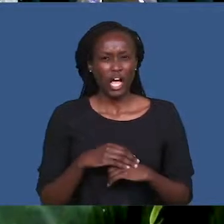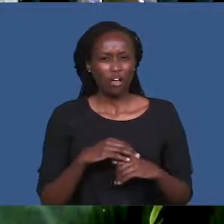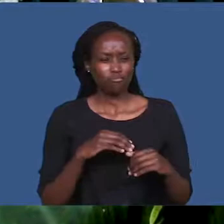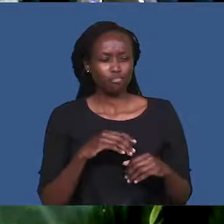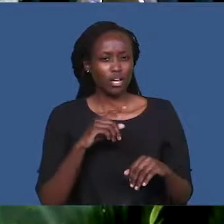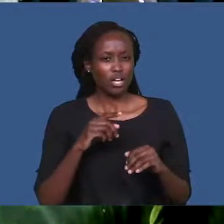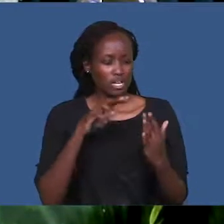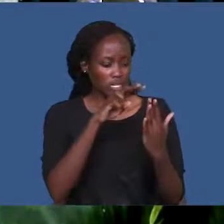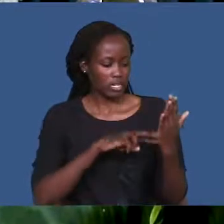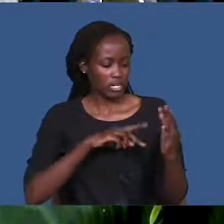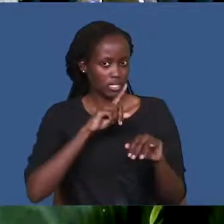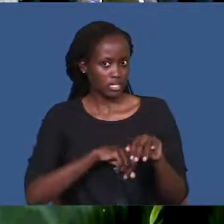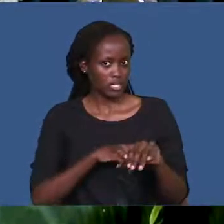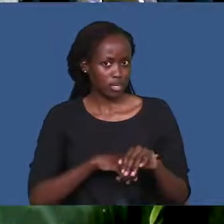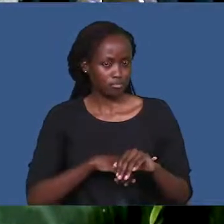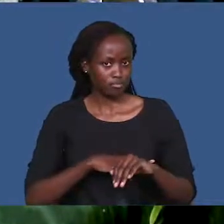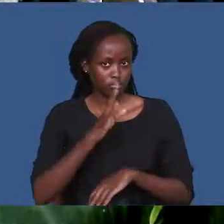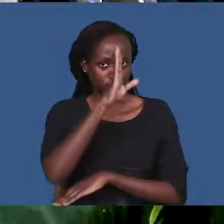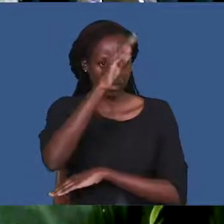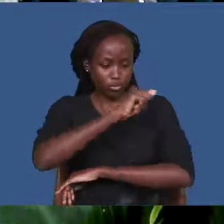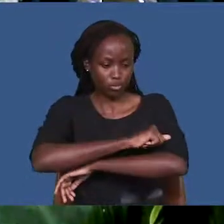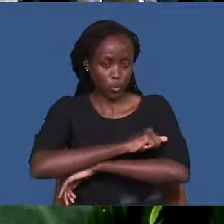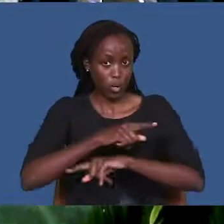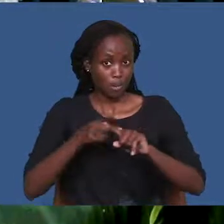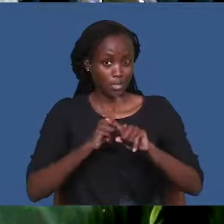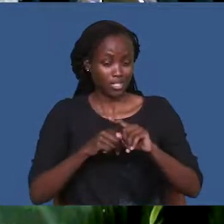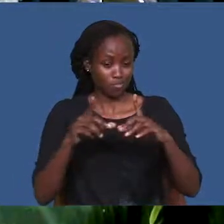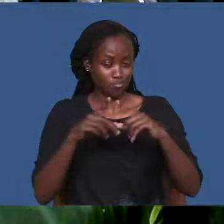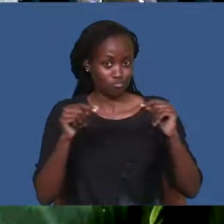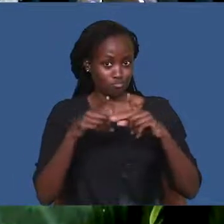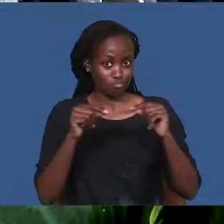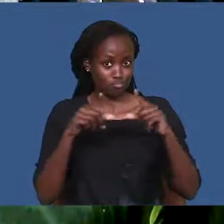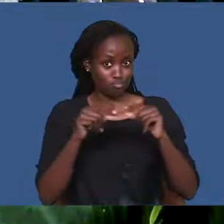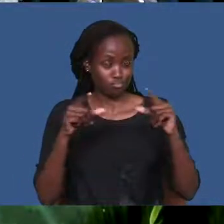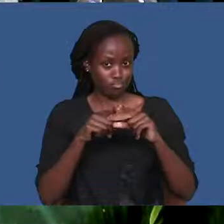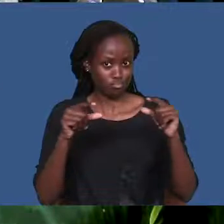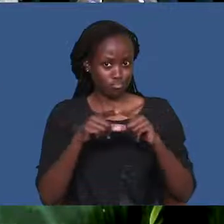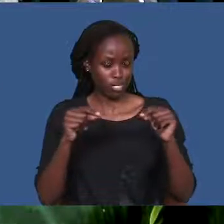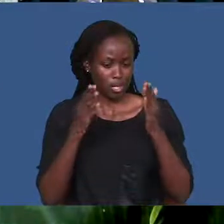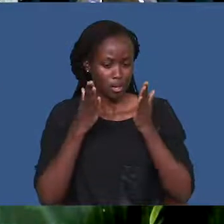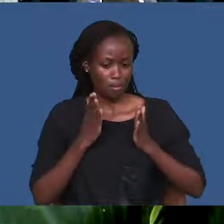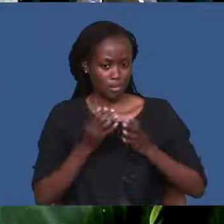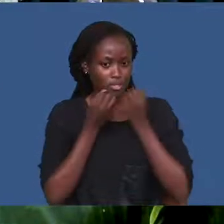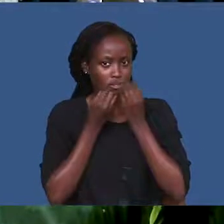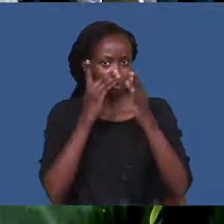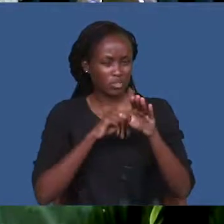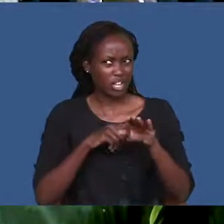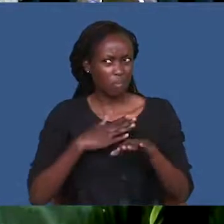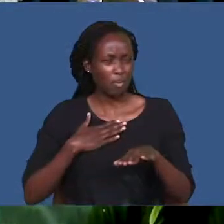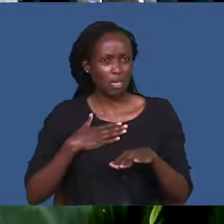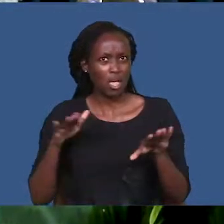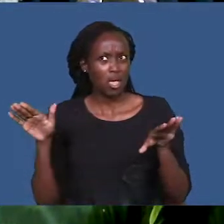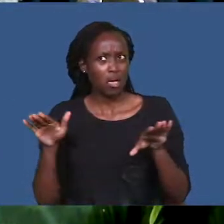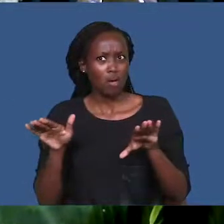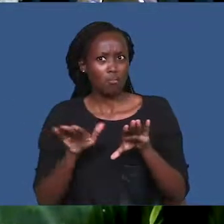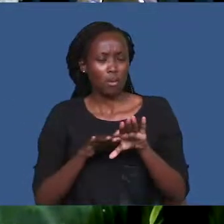but when these words were spoken to me during a family loss, an evangelist had come to